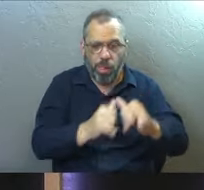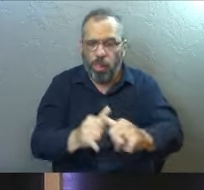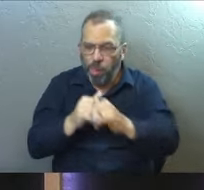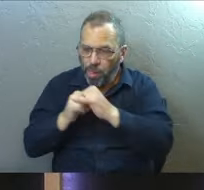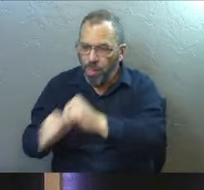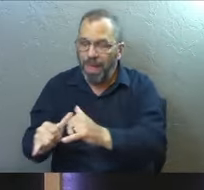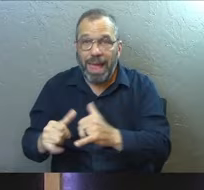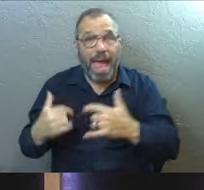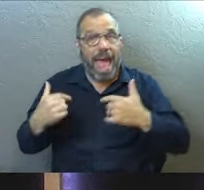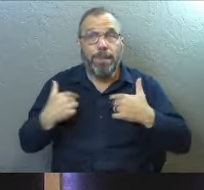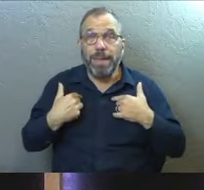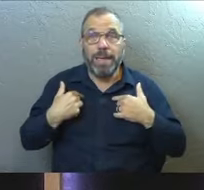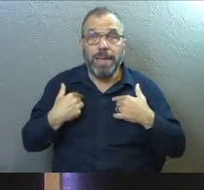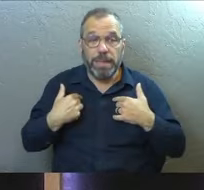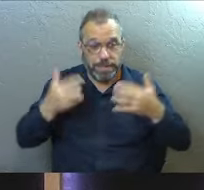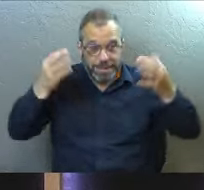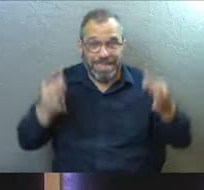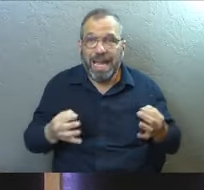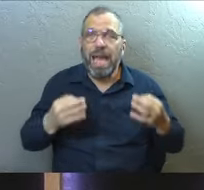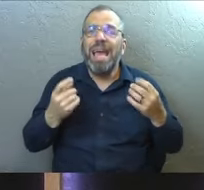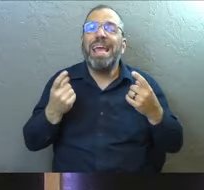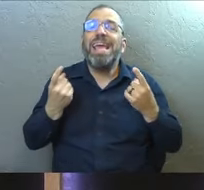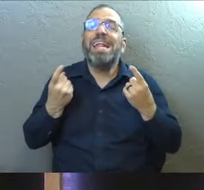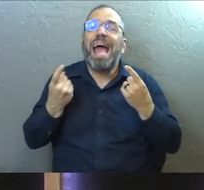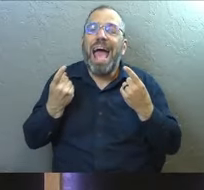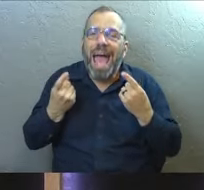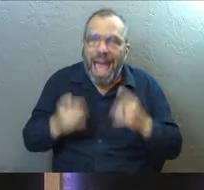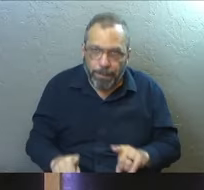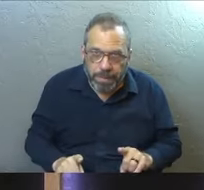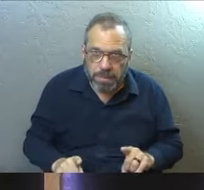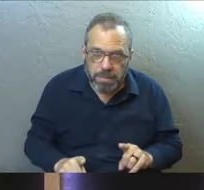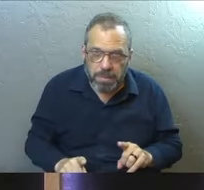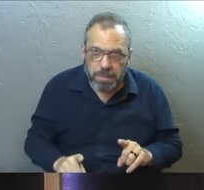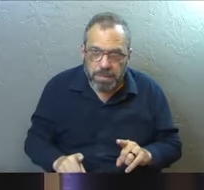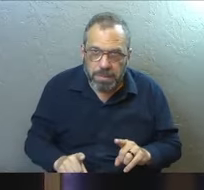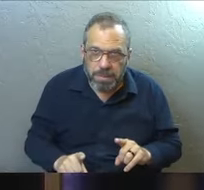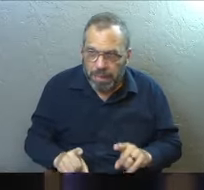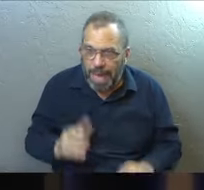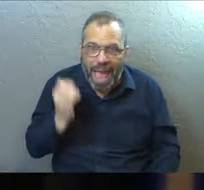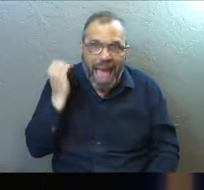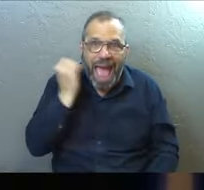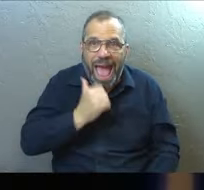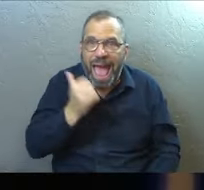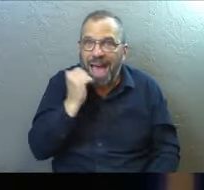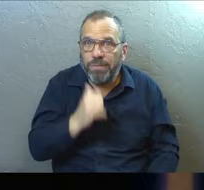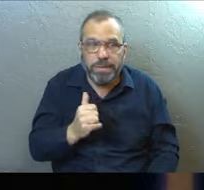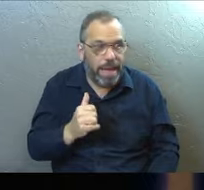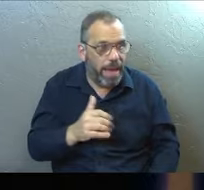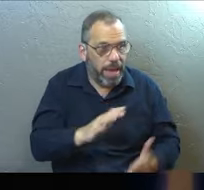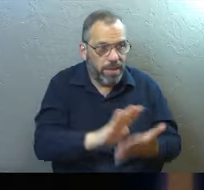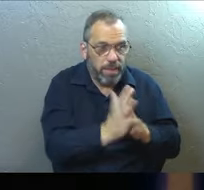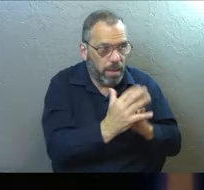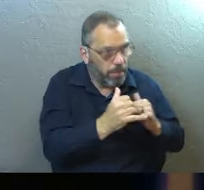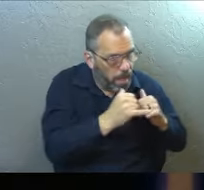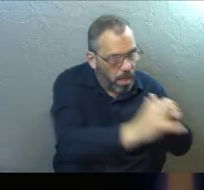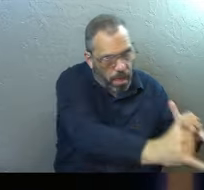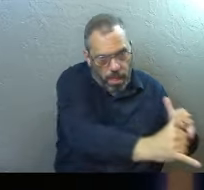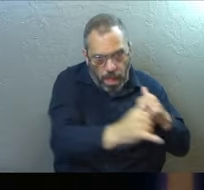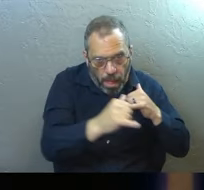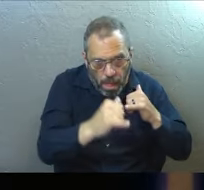done nothing to choose it. It's just happening all the time. Every single day, we're constantly being formed into